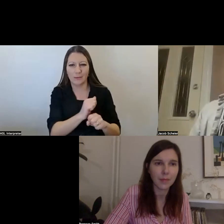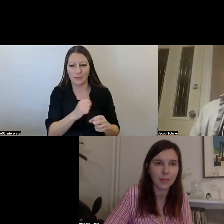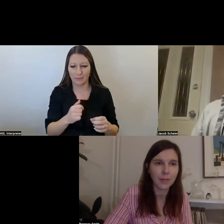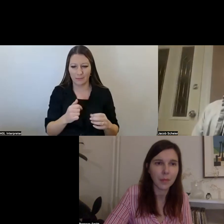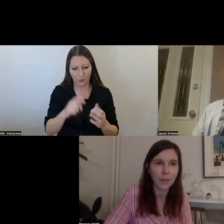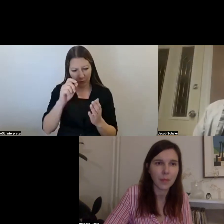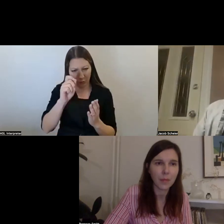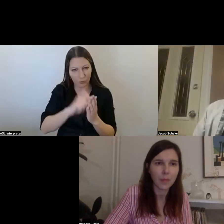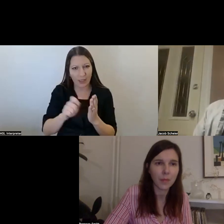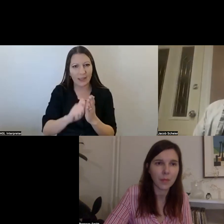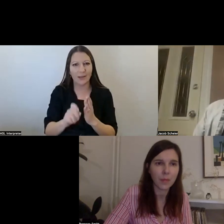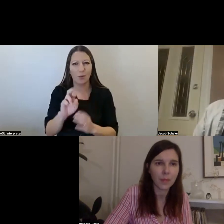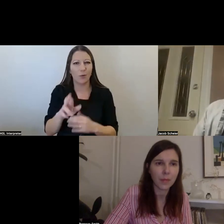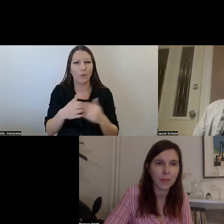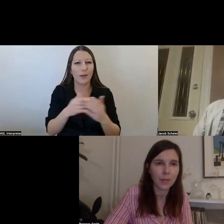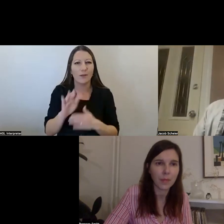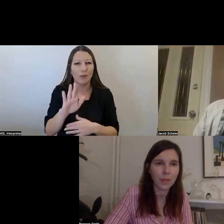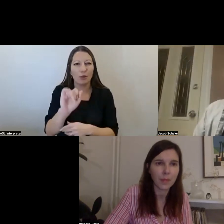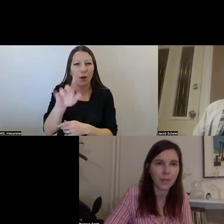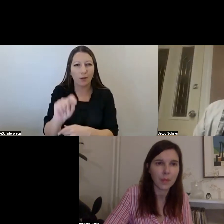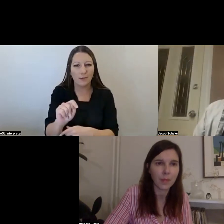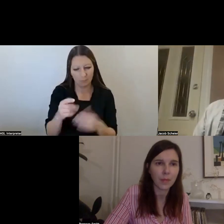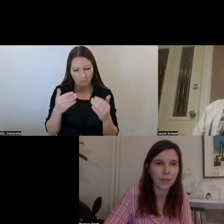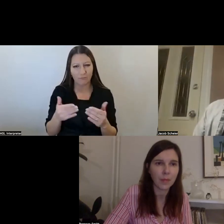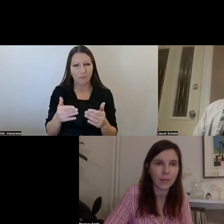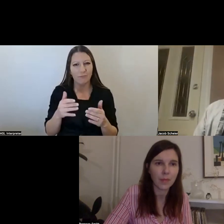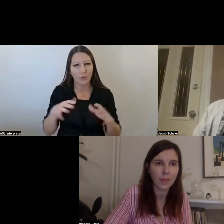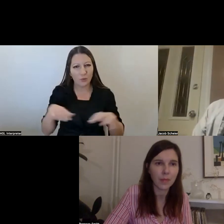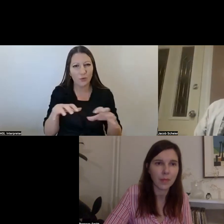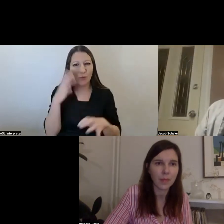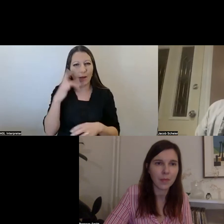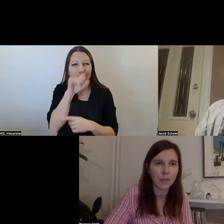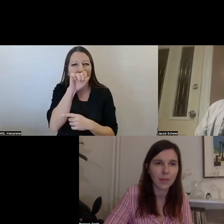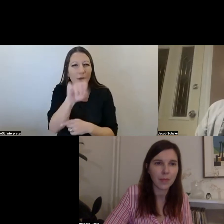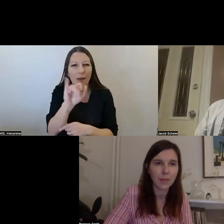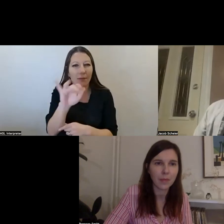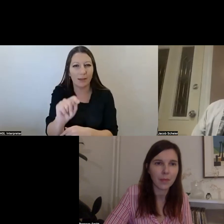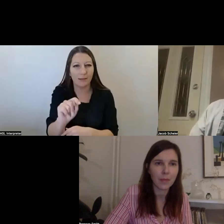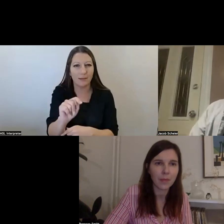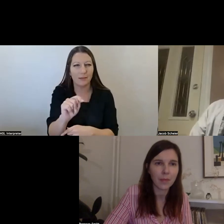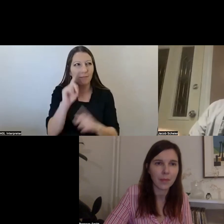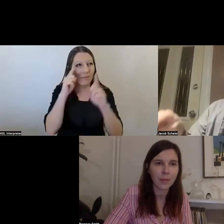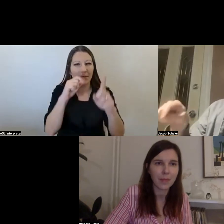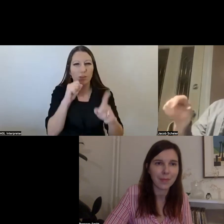But what this, I don't, ironically, I'm worried this will sound romantic.